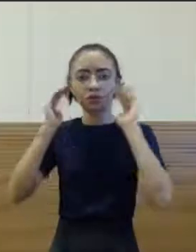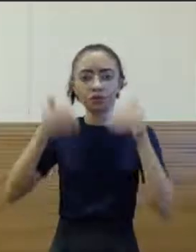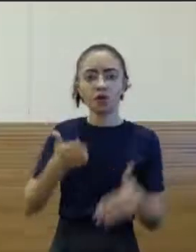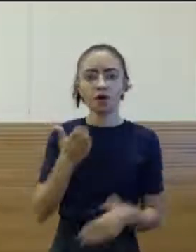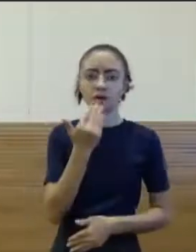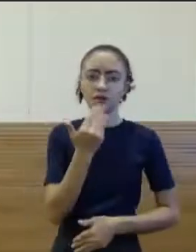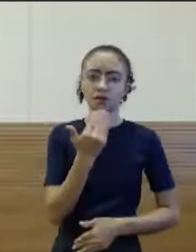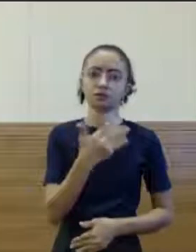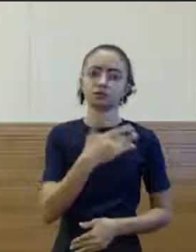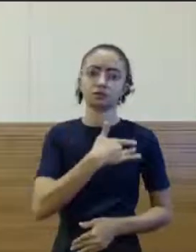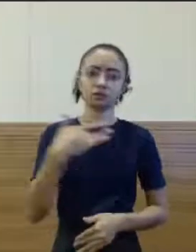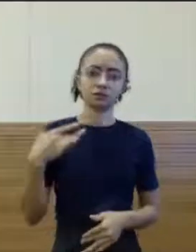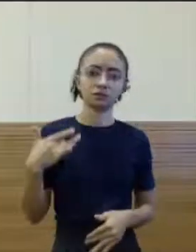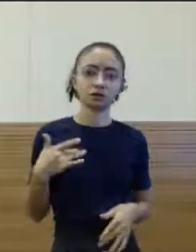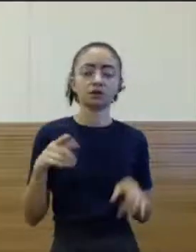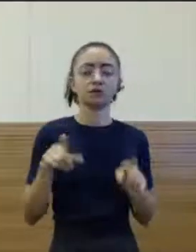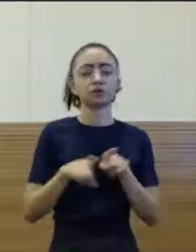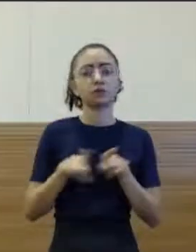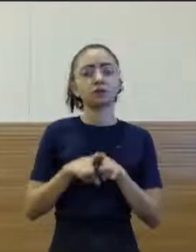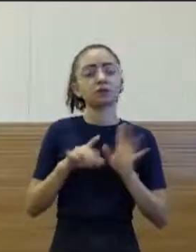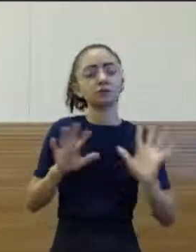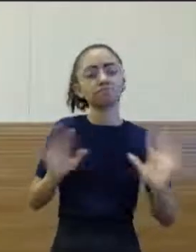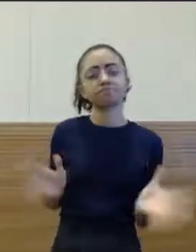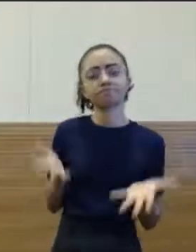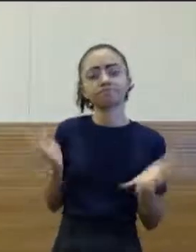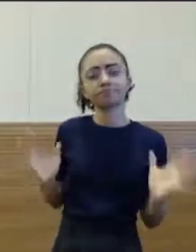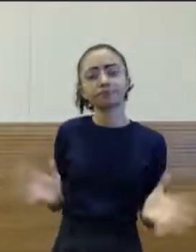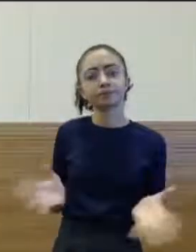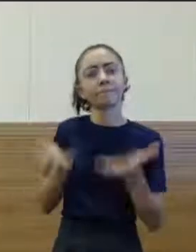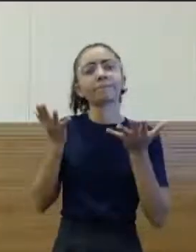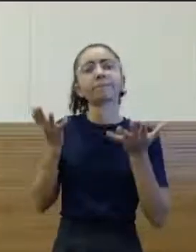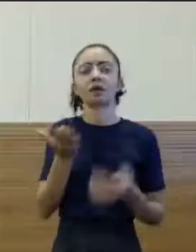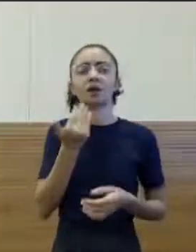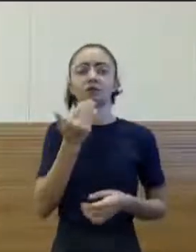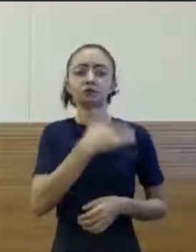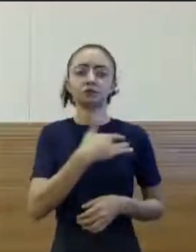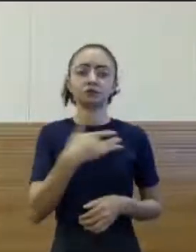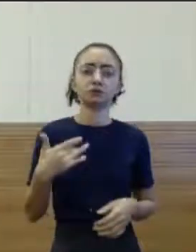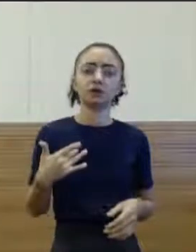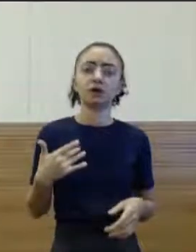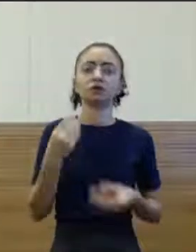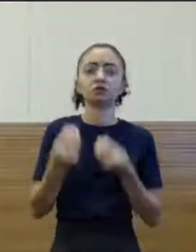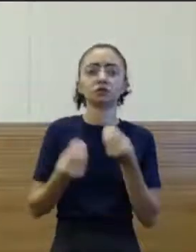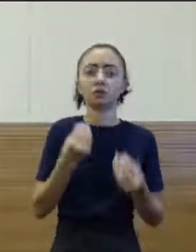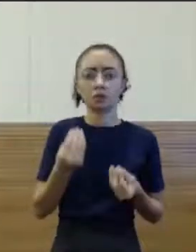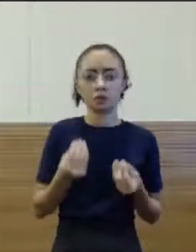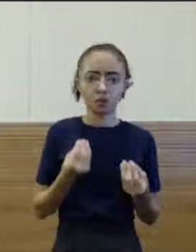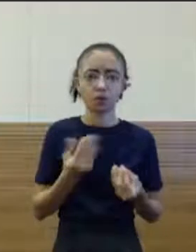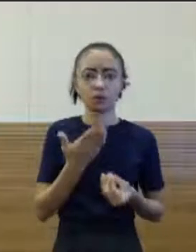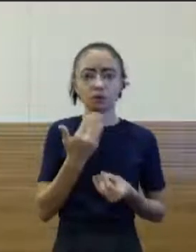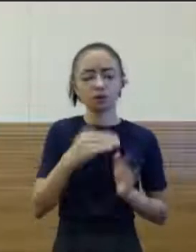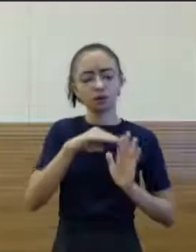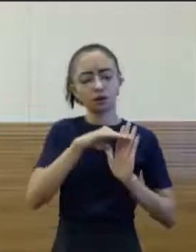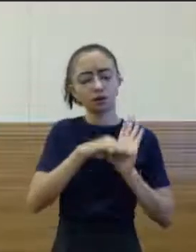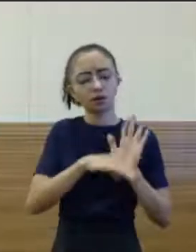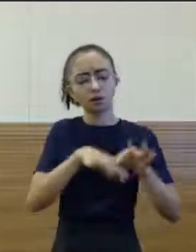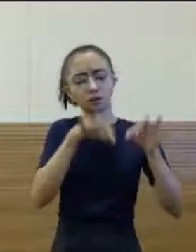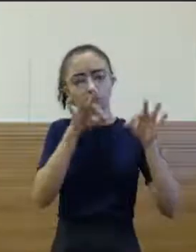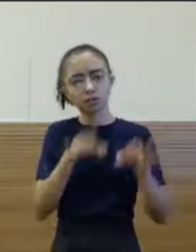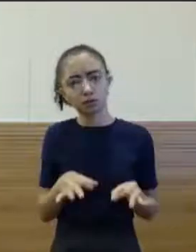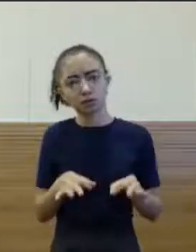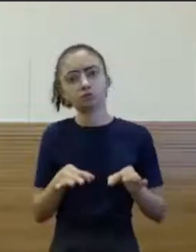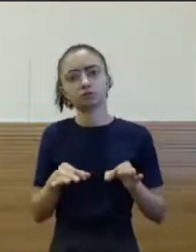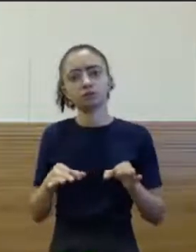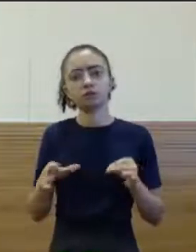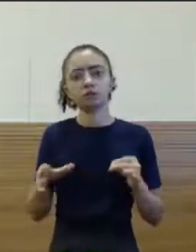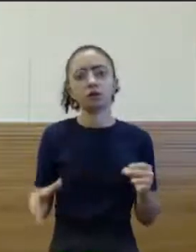to promote a healthy food and diet have this normative backup to provide